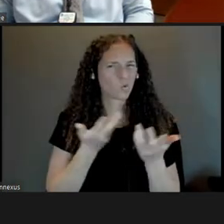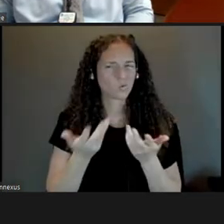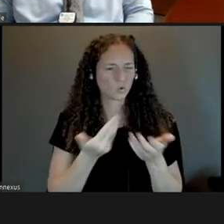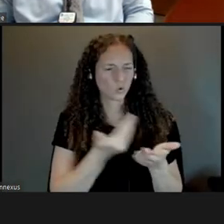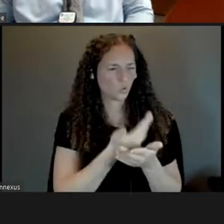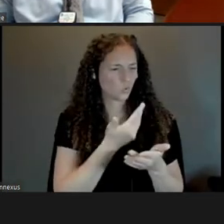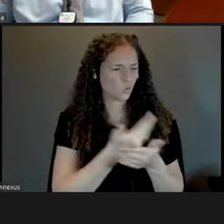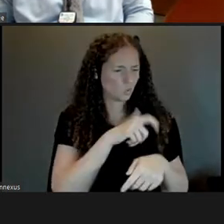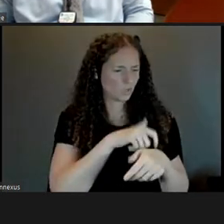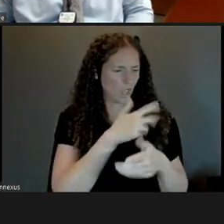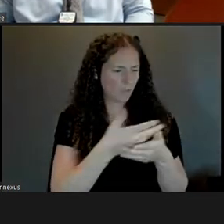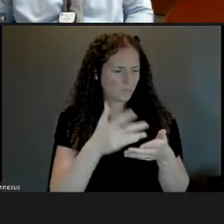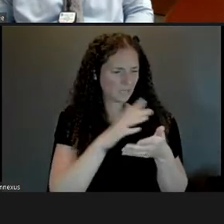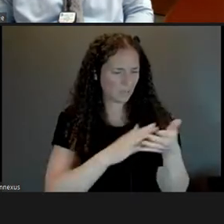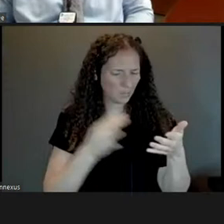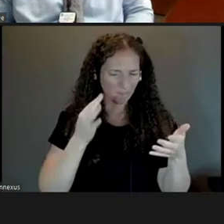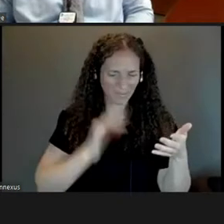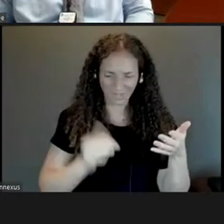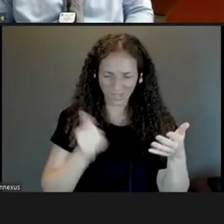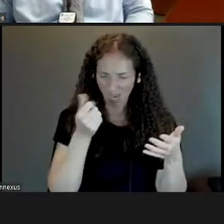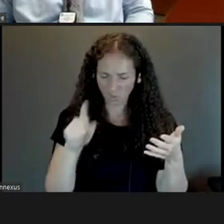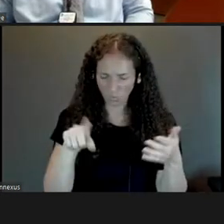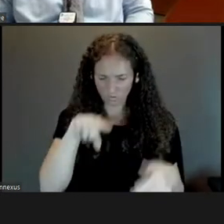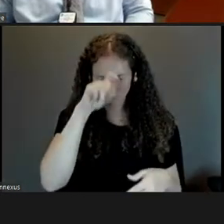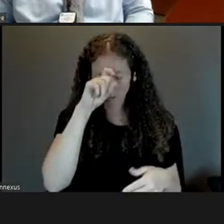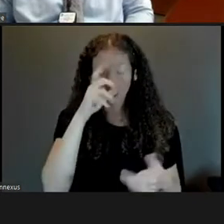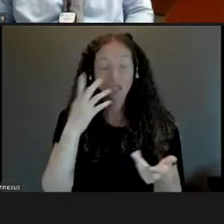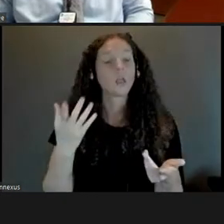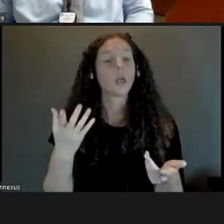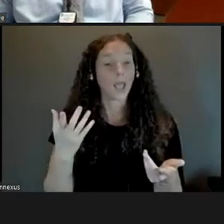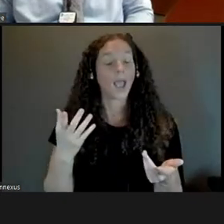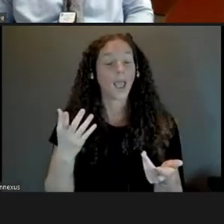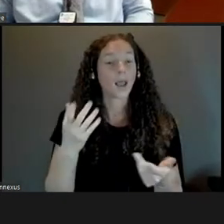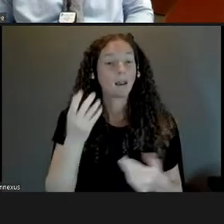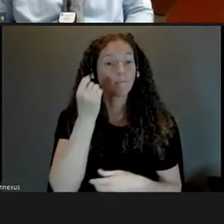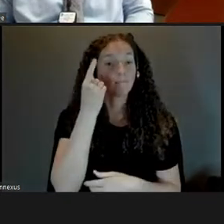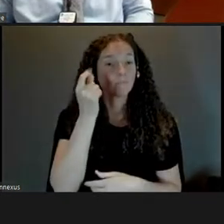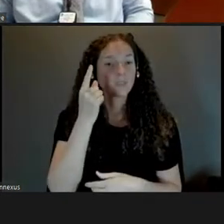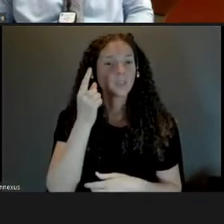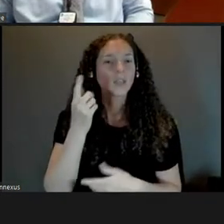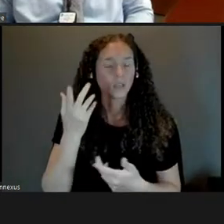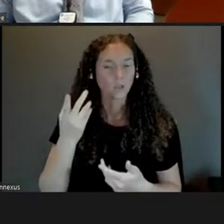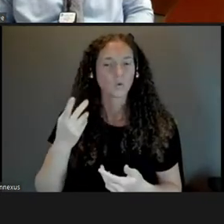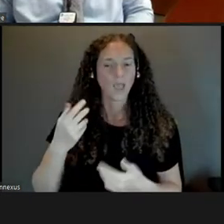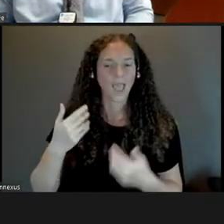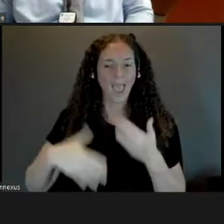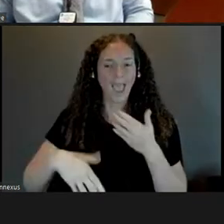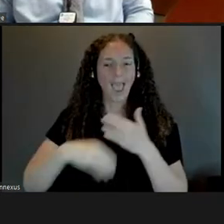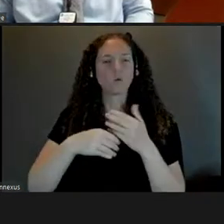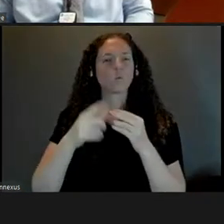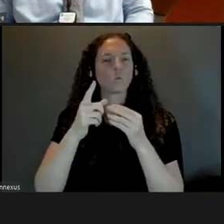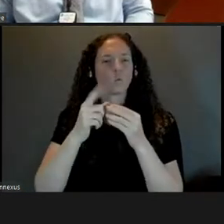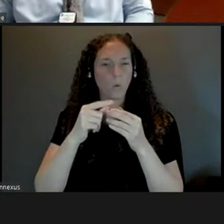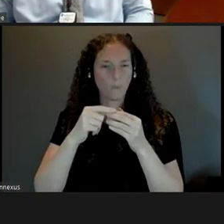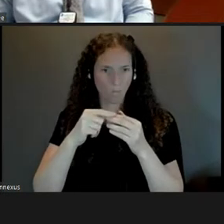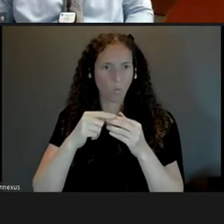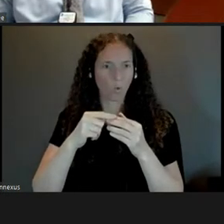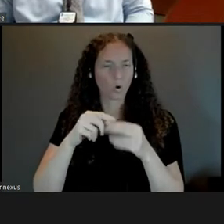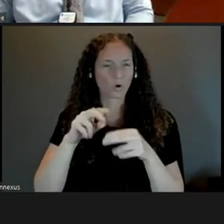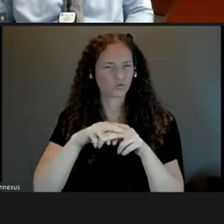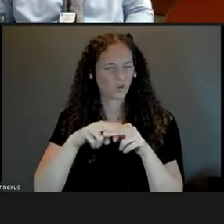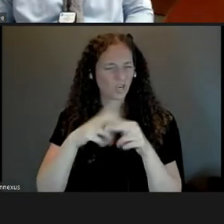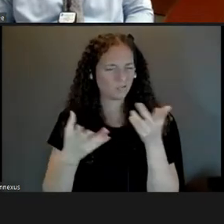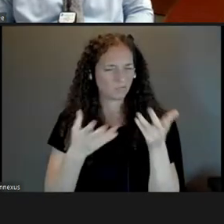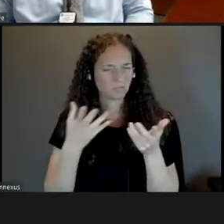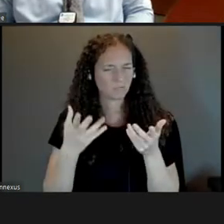timetable benefiting anybody? And may I add, this is with one more extra train being added as well. It simply does not make